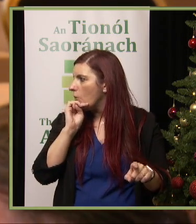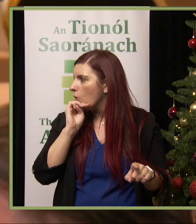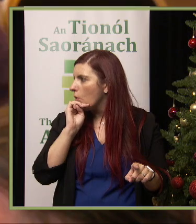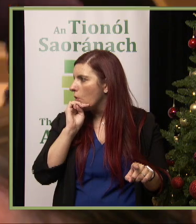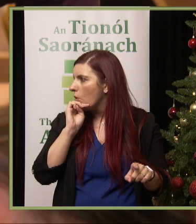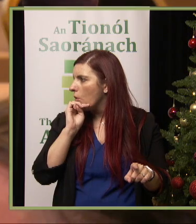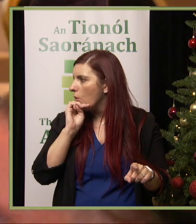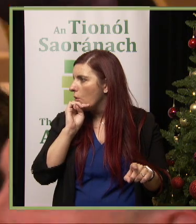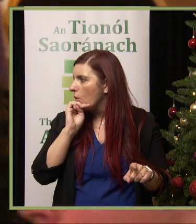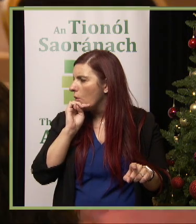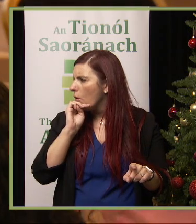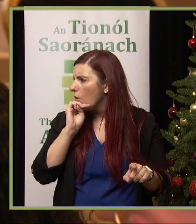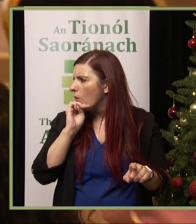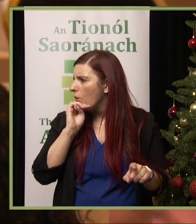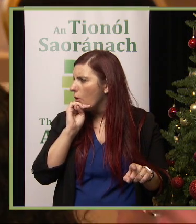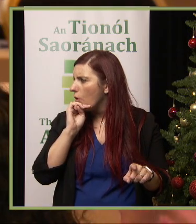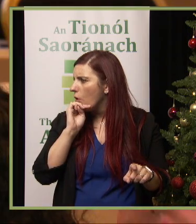of schemes for the,